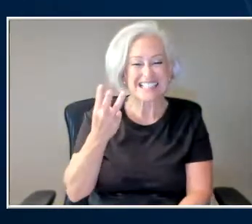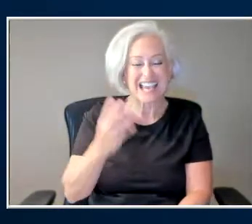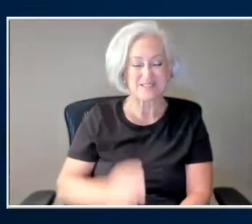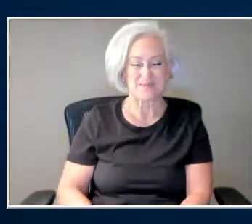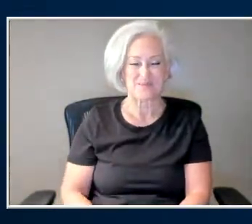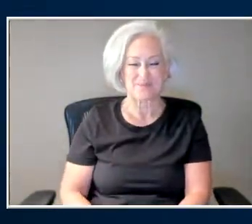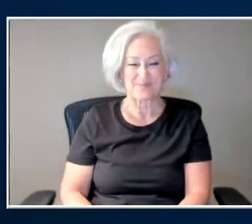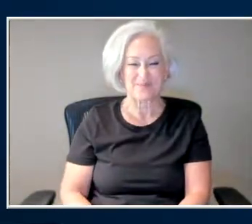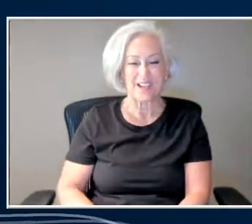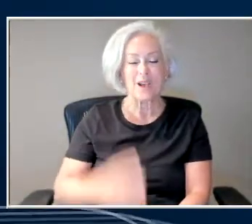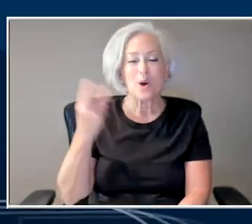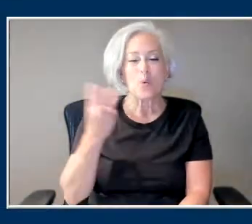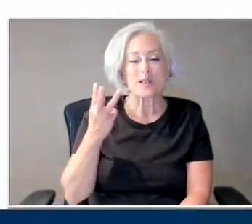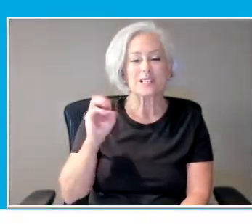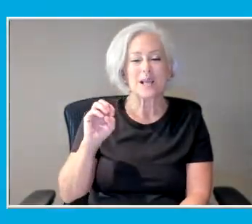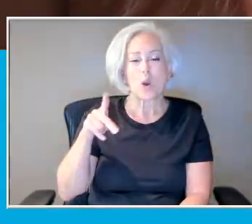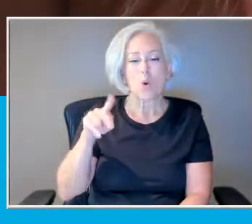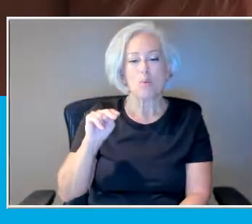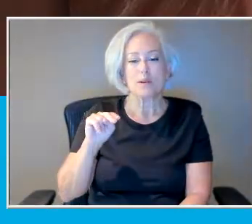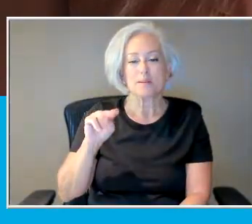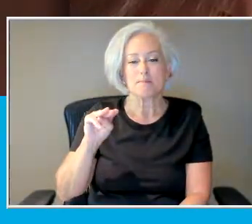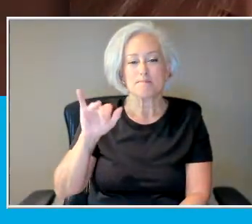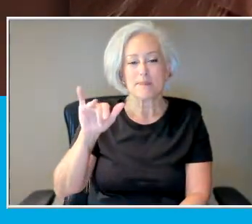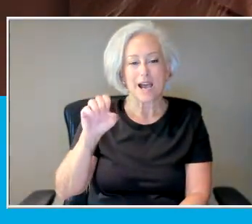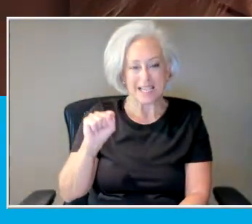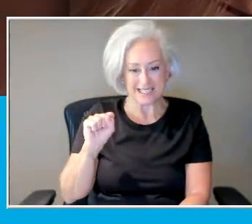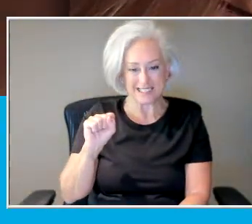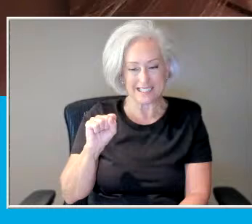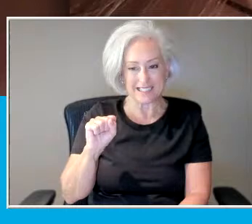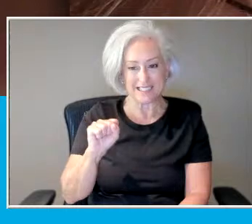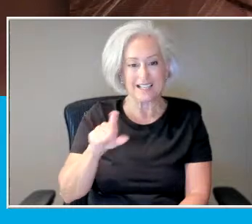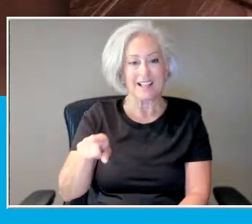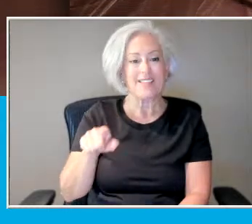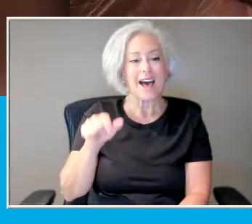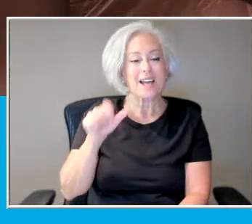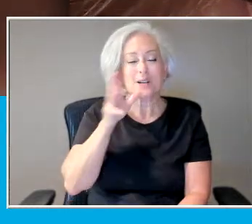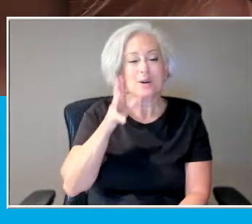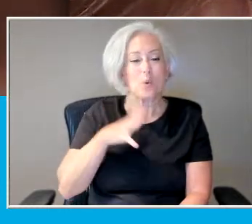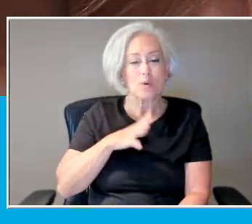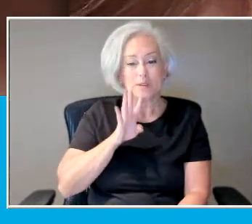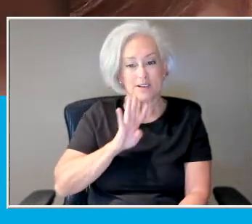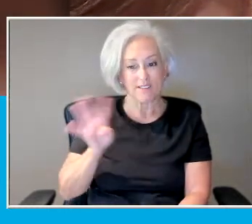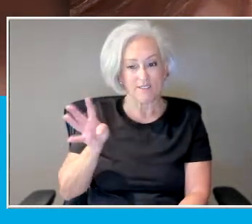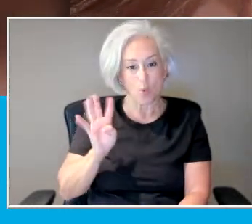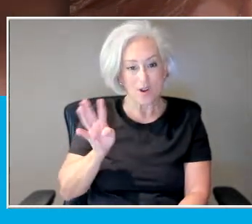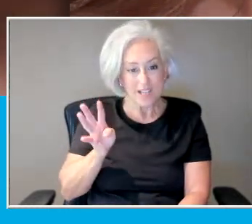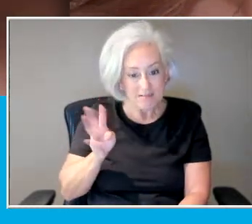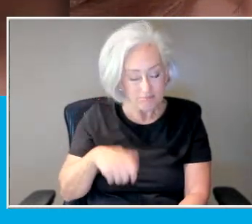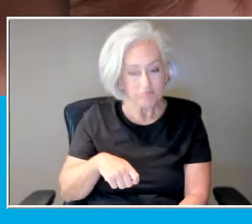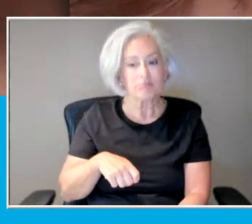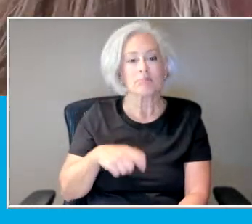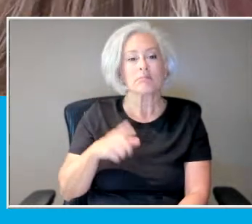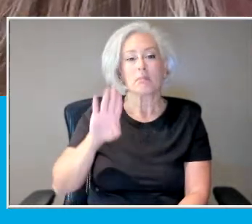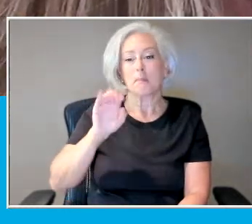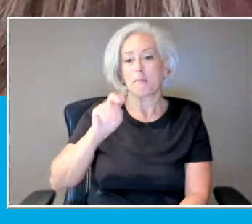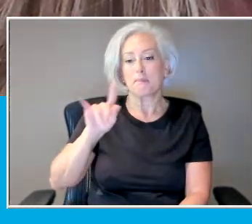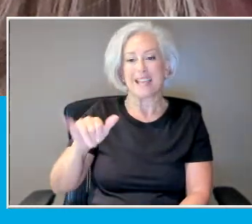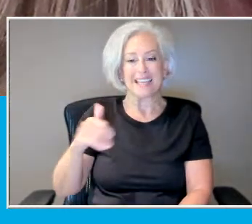on Open Mics with Dr. Stites. She's in her 40s, but doctors say Becky Ryberg has the lungs of